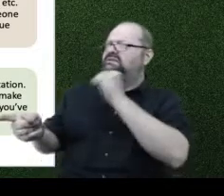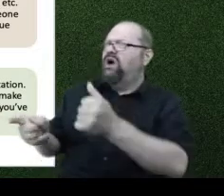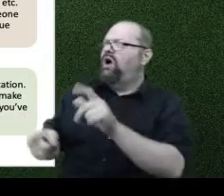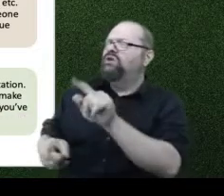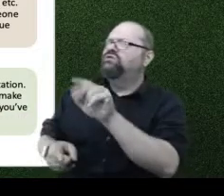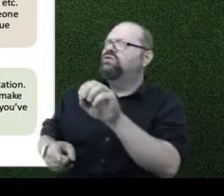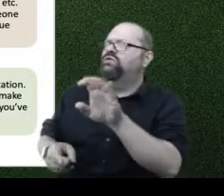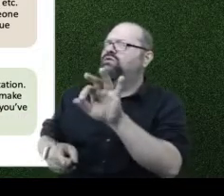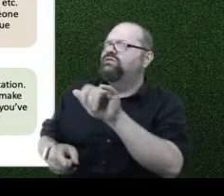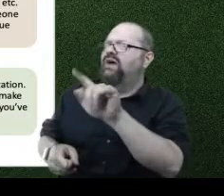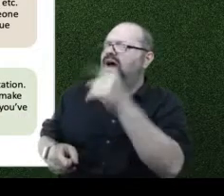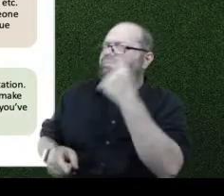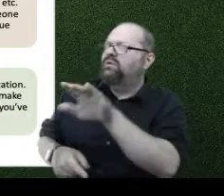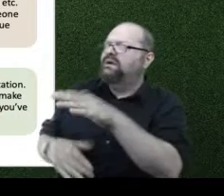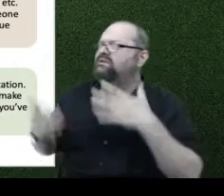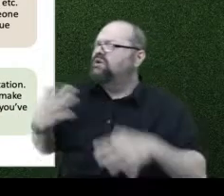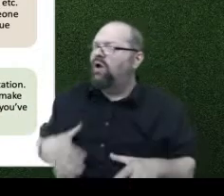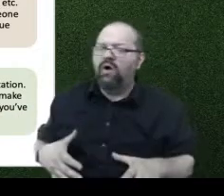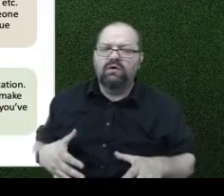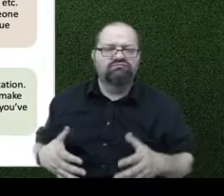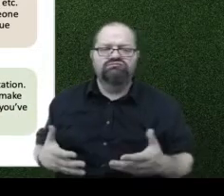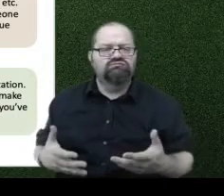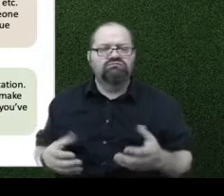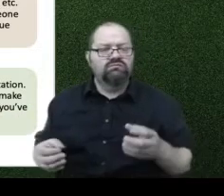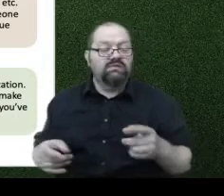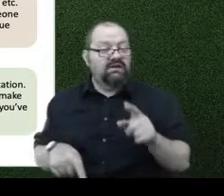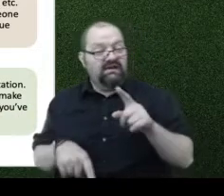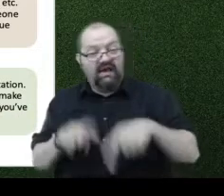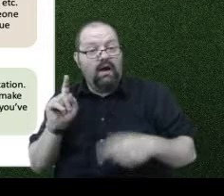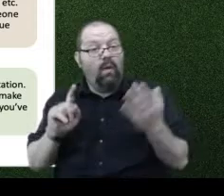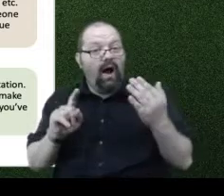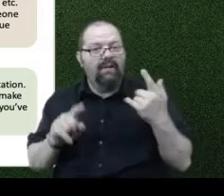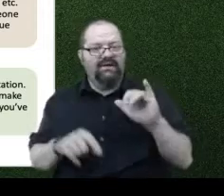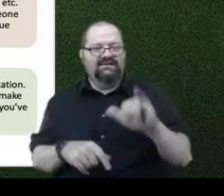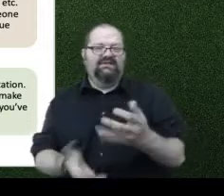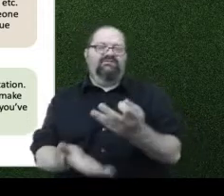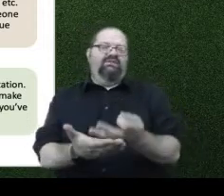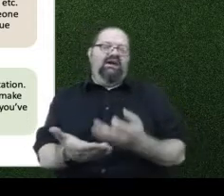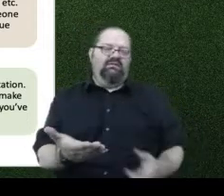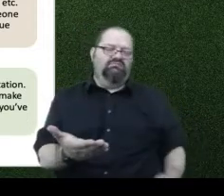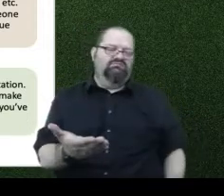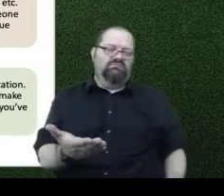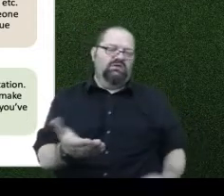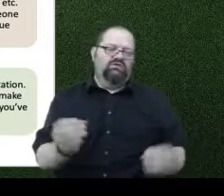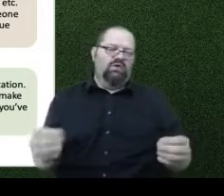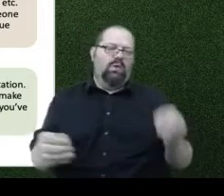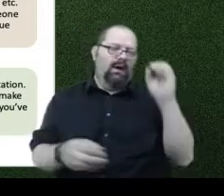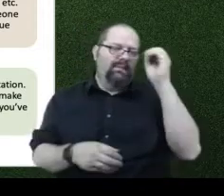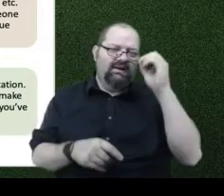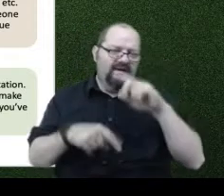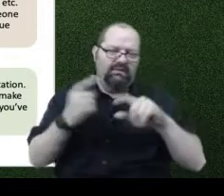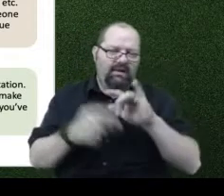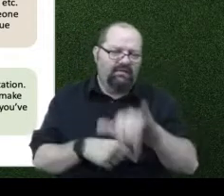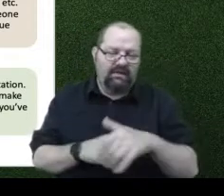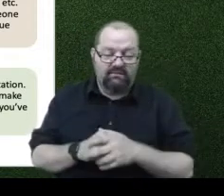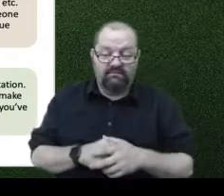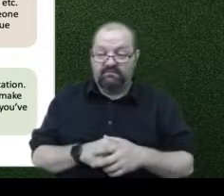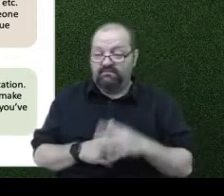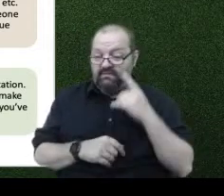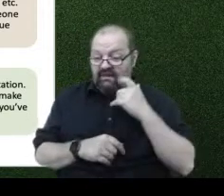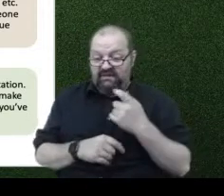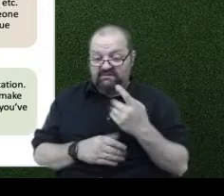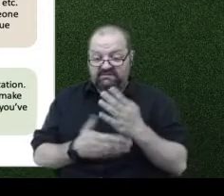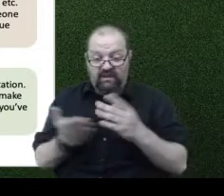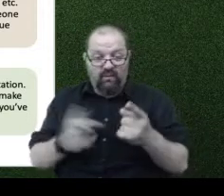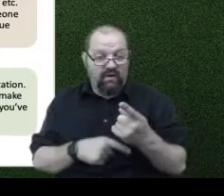has sort of a pompous expression on his face. The room is untidy. And because someone else can't read your